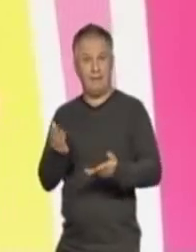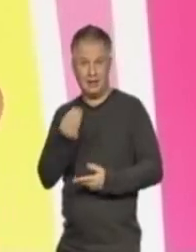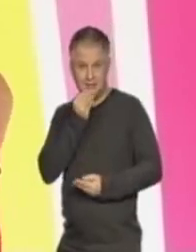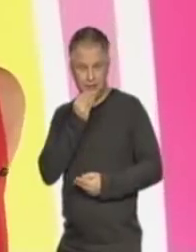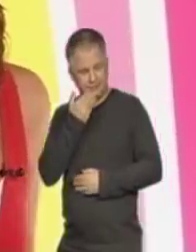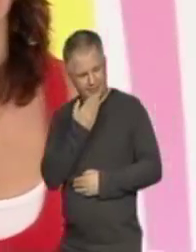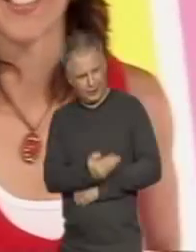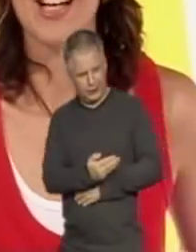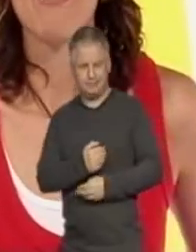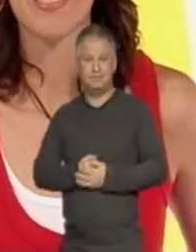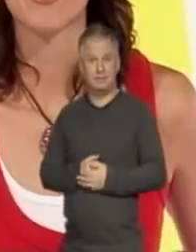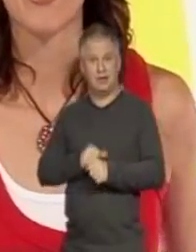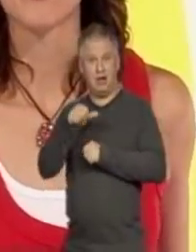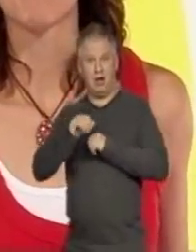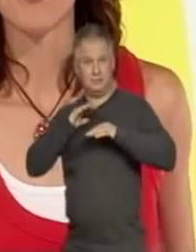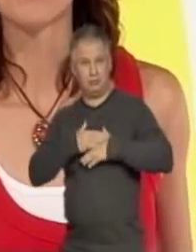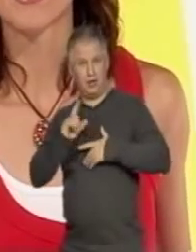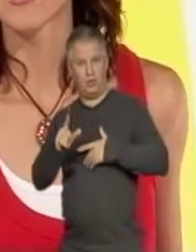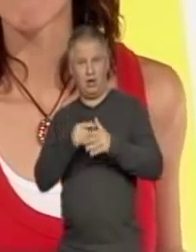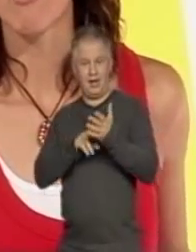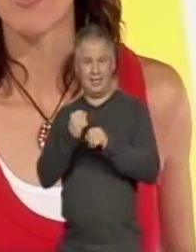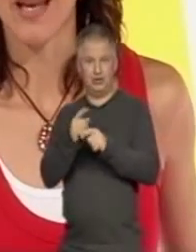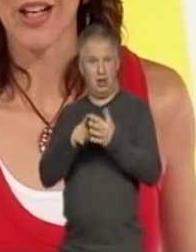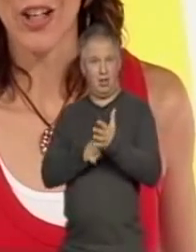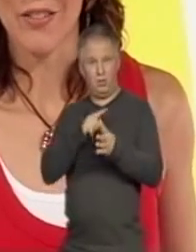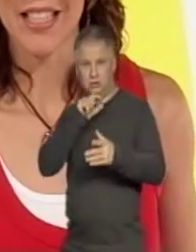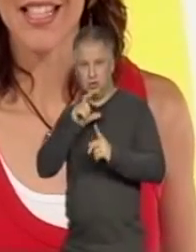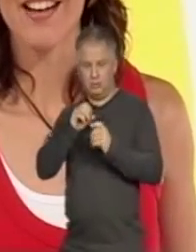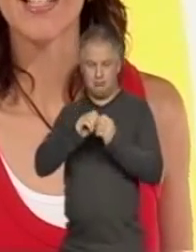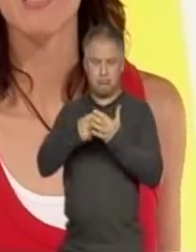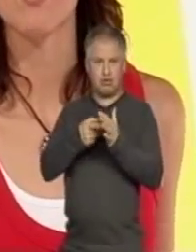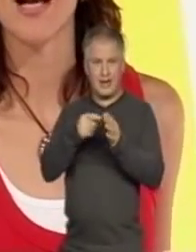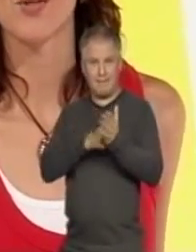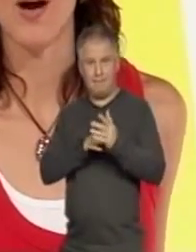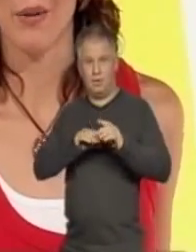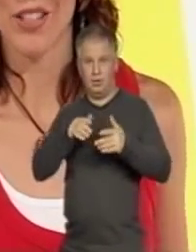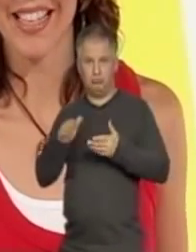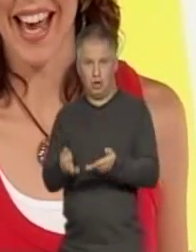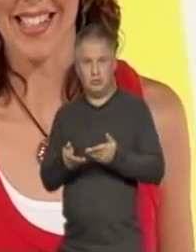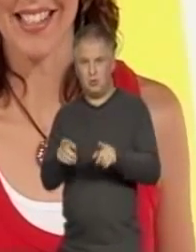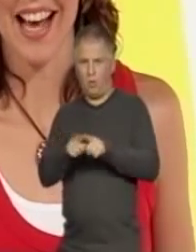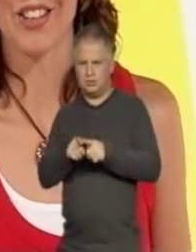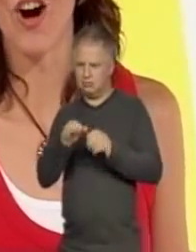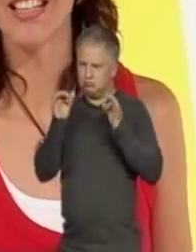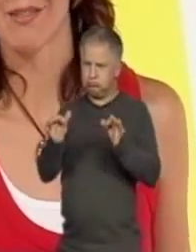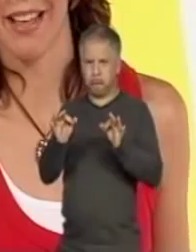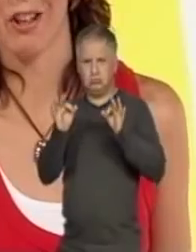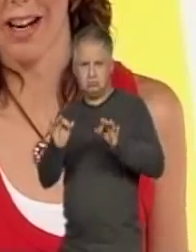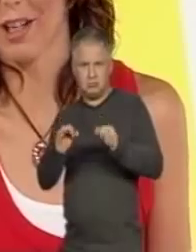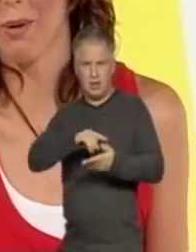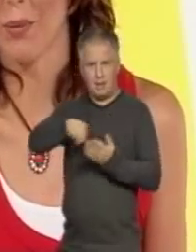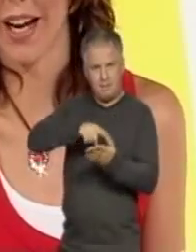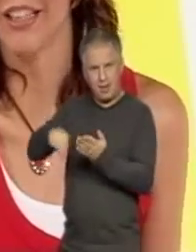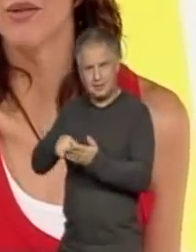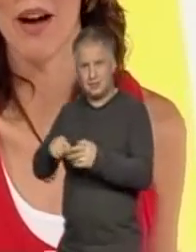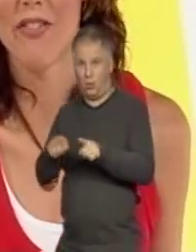Sue. OK, still to come, Angela Hartnett's roasted sea bream with black olives, the designer tableware to wow your dinner guests, and Olly Smith cracks